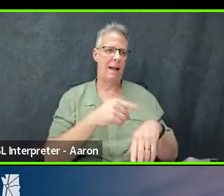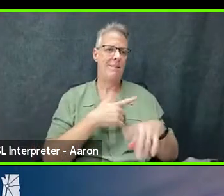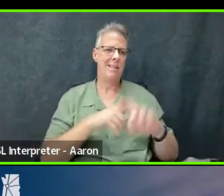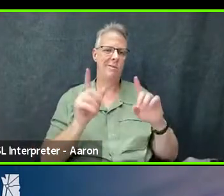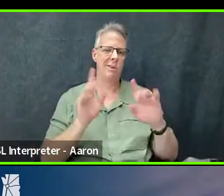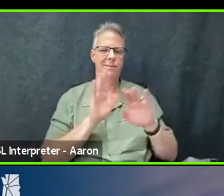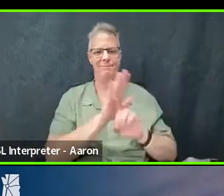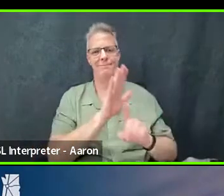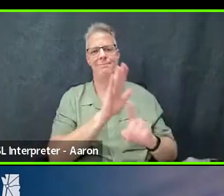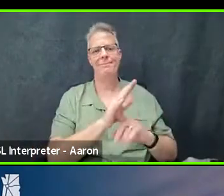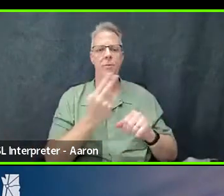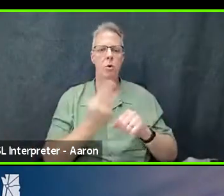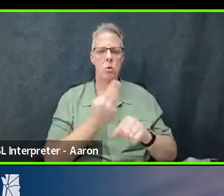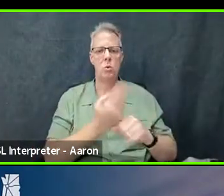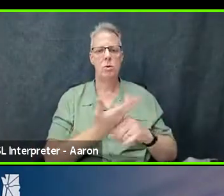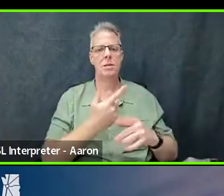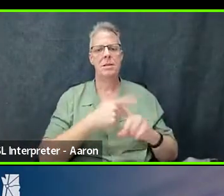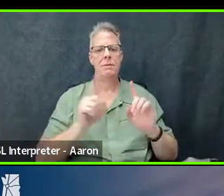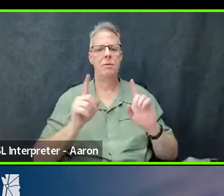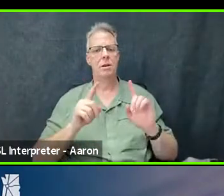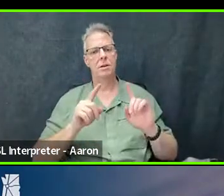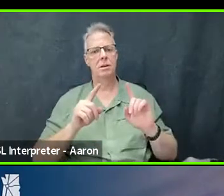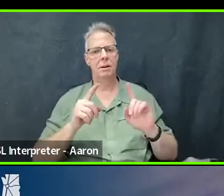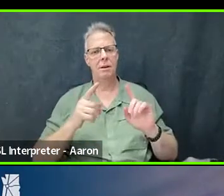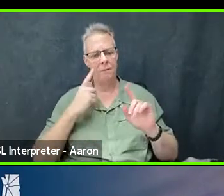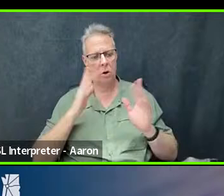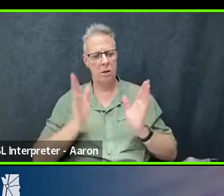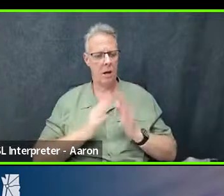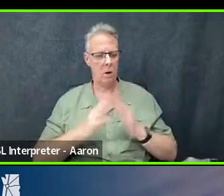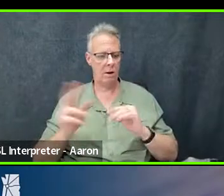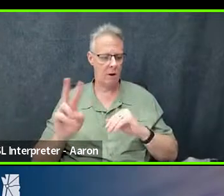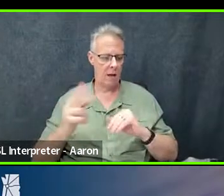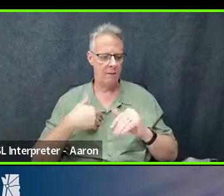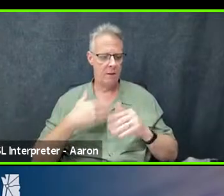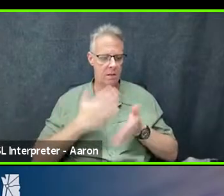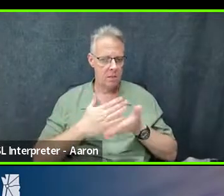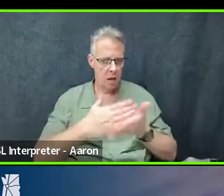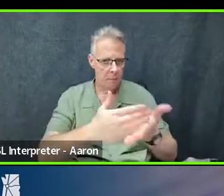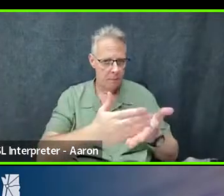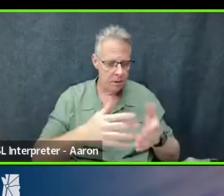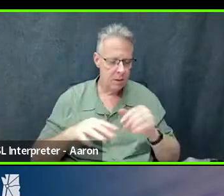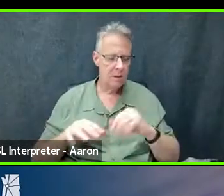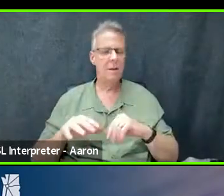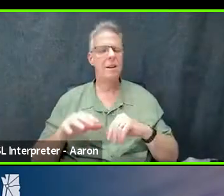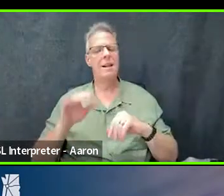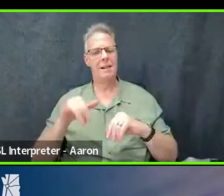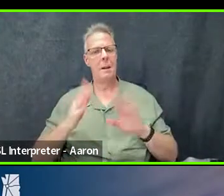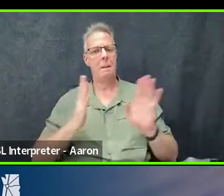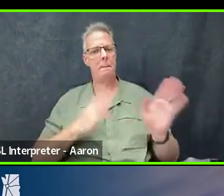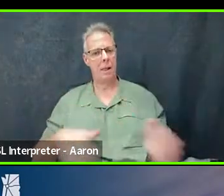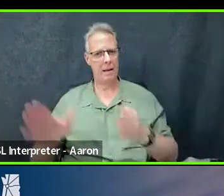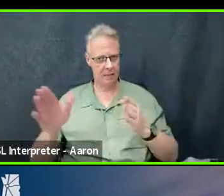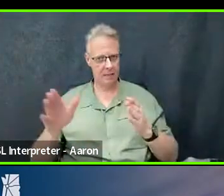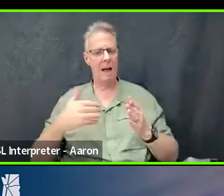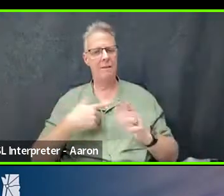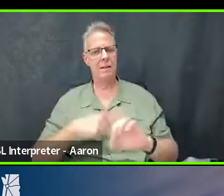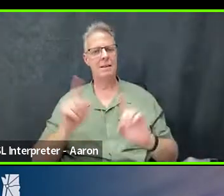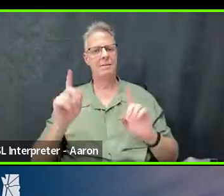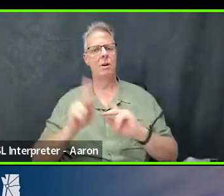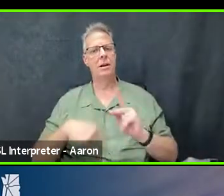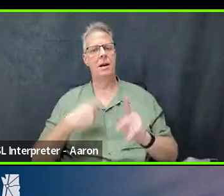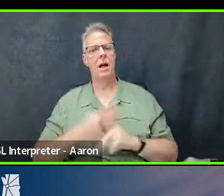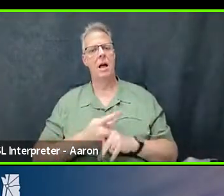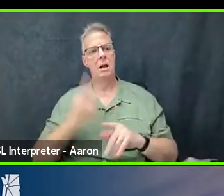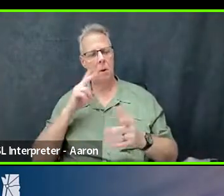different uses and different, it comes into downtown Vancouver, has stops and stations. So that is planned and has a different kind